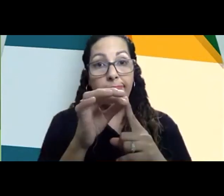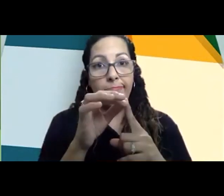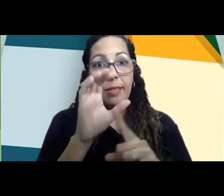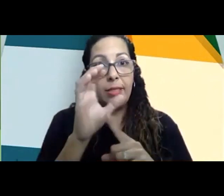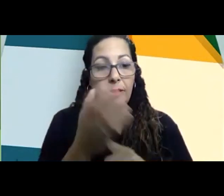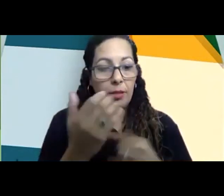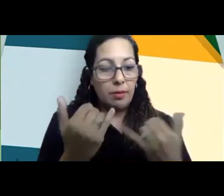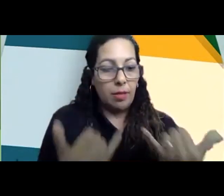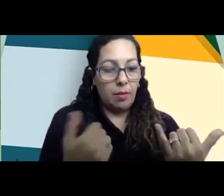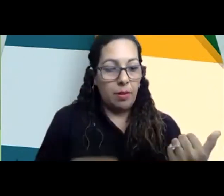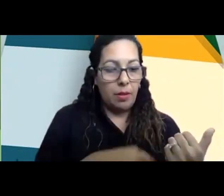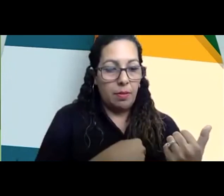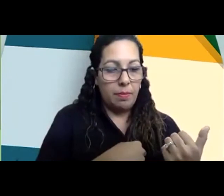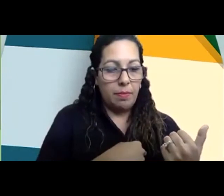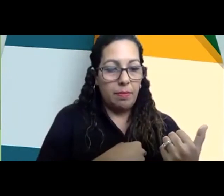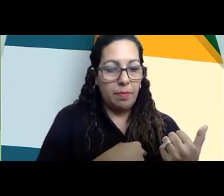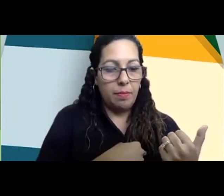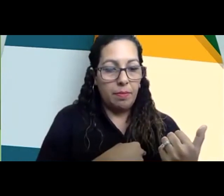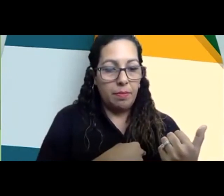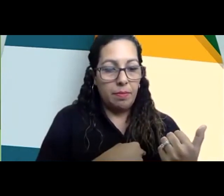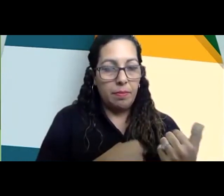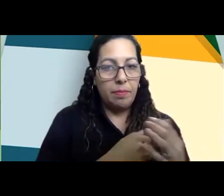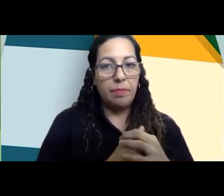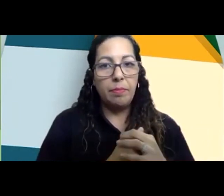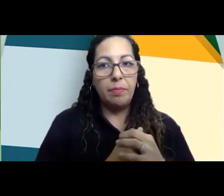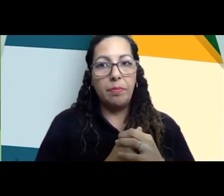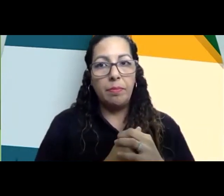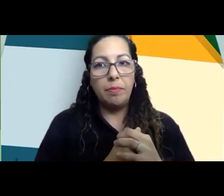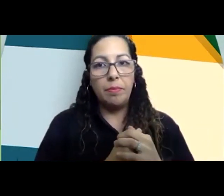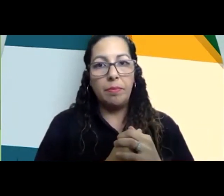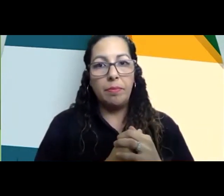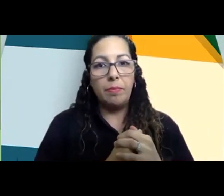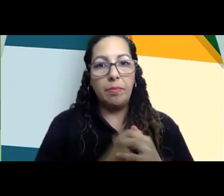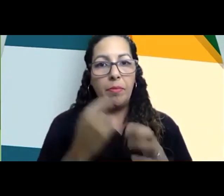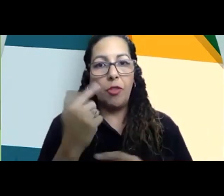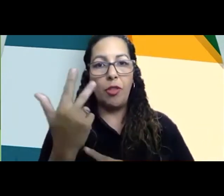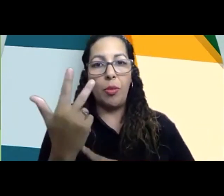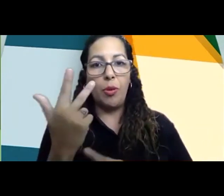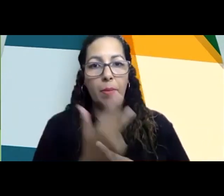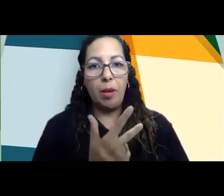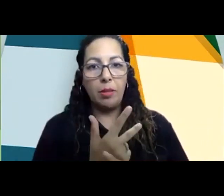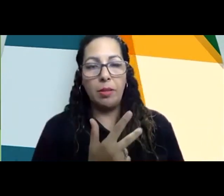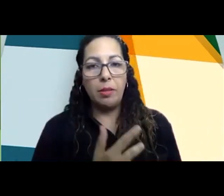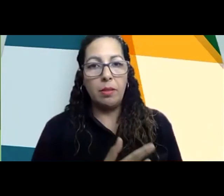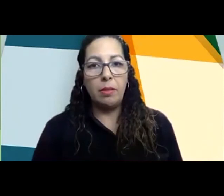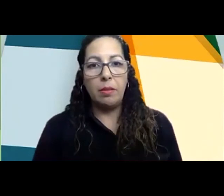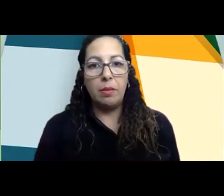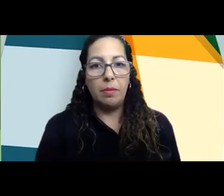been through the last 3 months, and